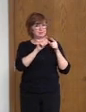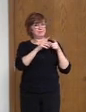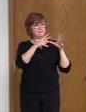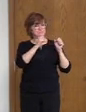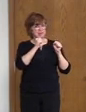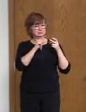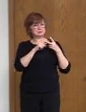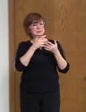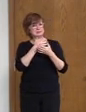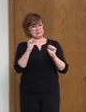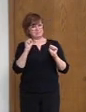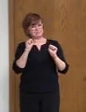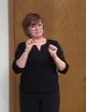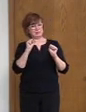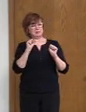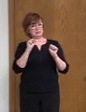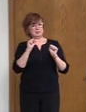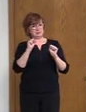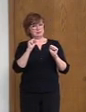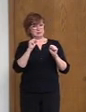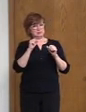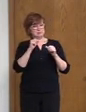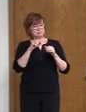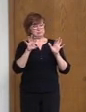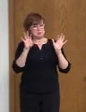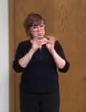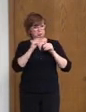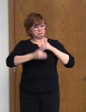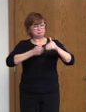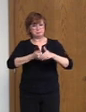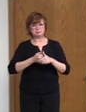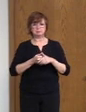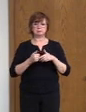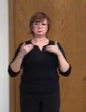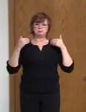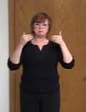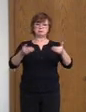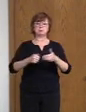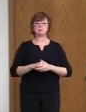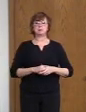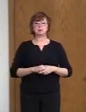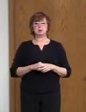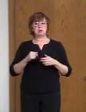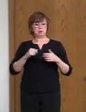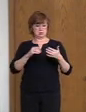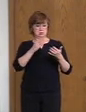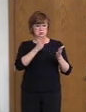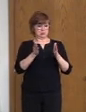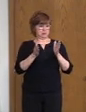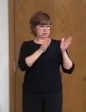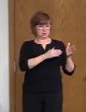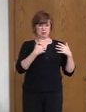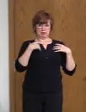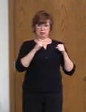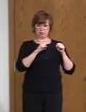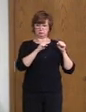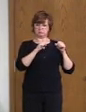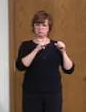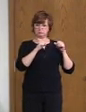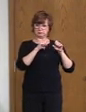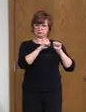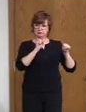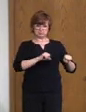The health system's job is to deliver that vaccine throughout the province. Our health system has a great track record when it comes